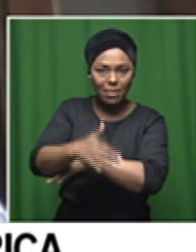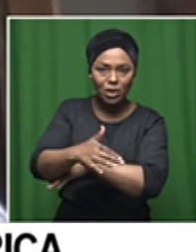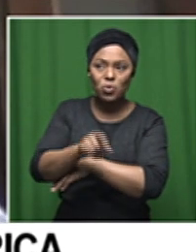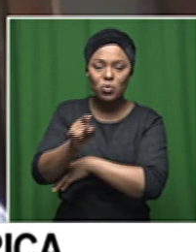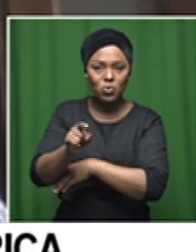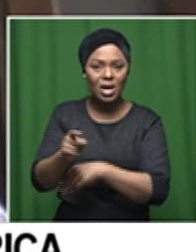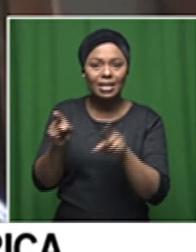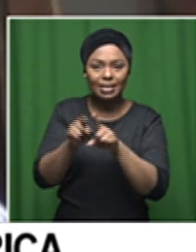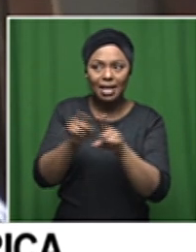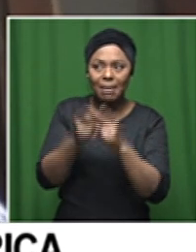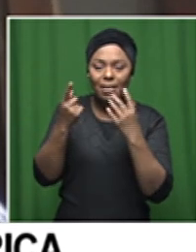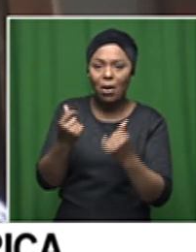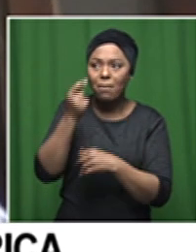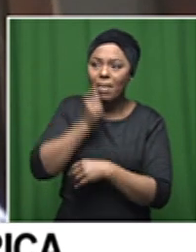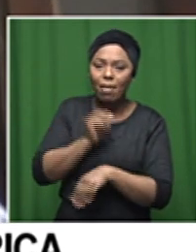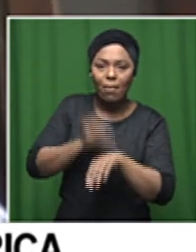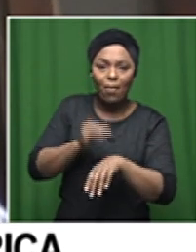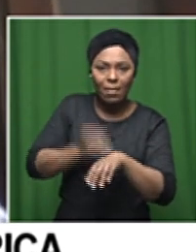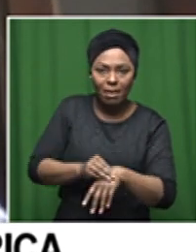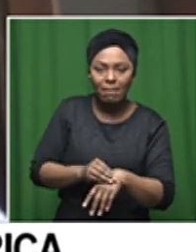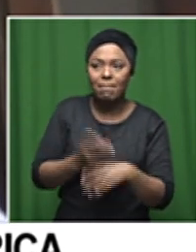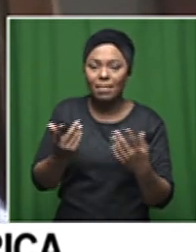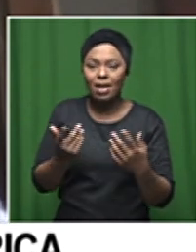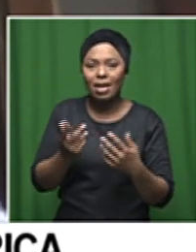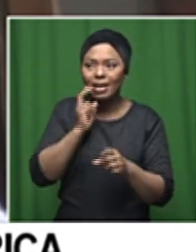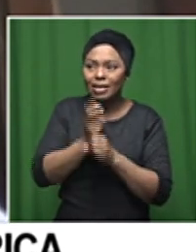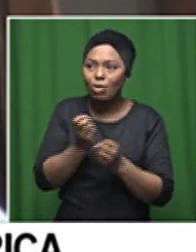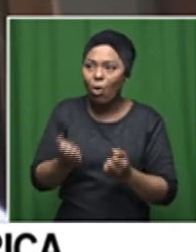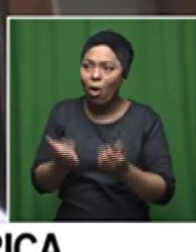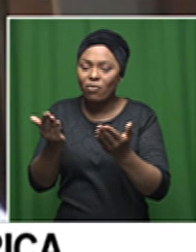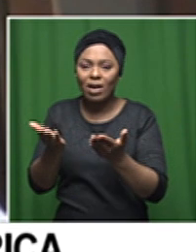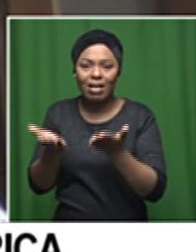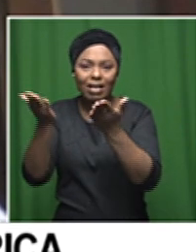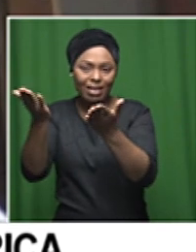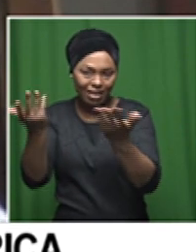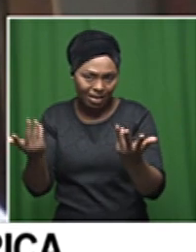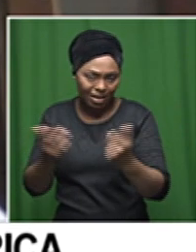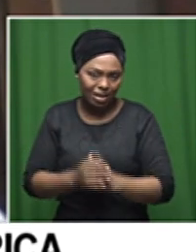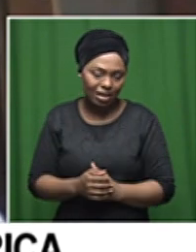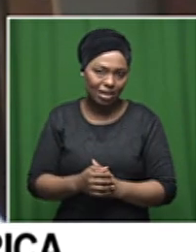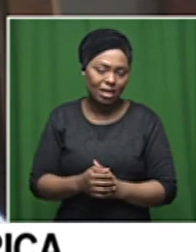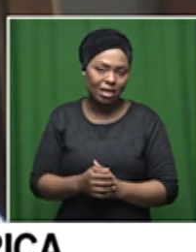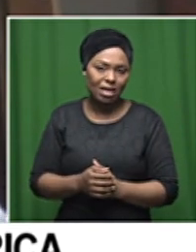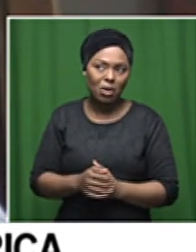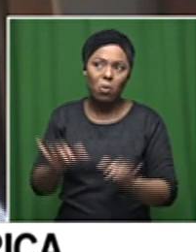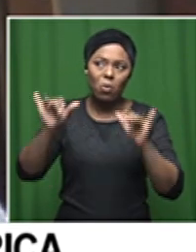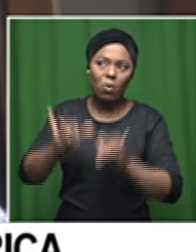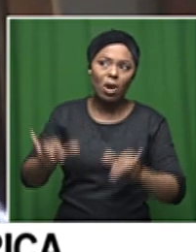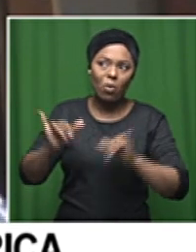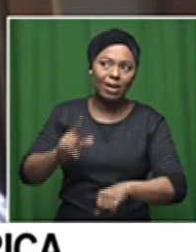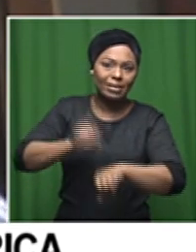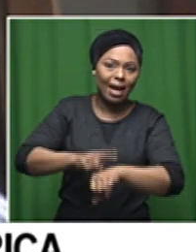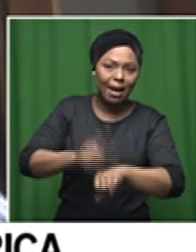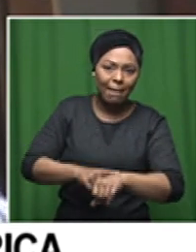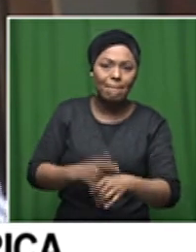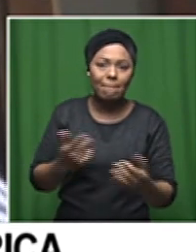field where you have to respond there and offer service, and then you start getting your waiting time increased.